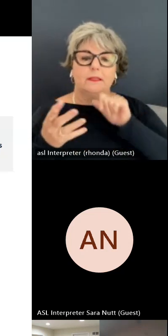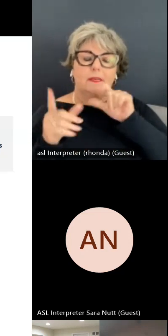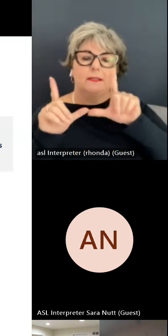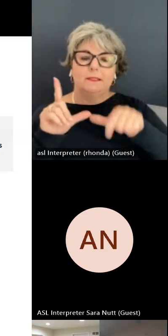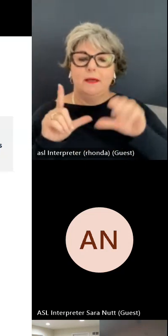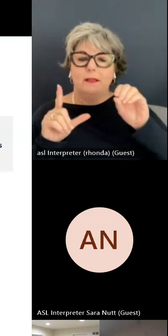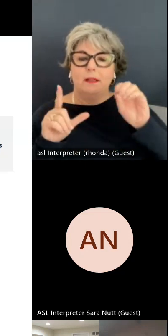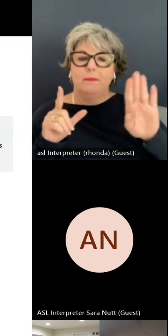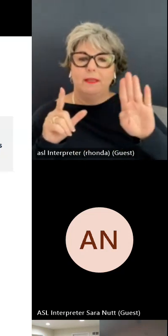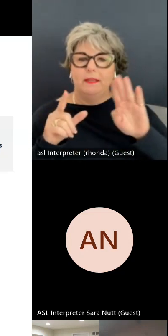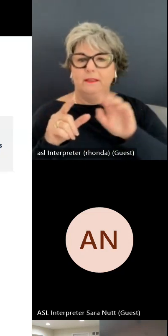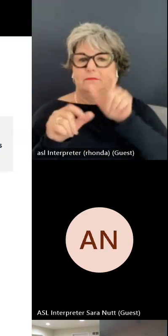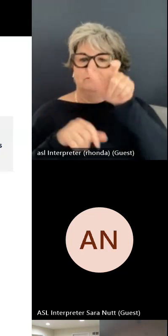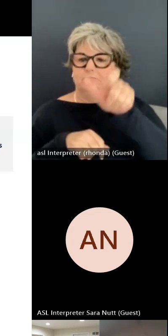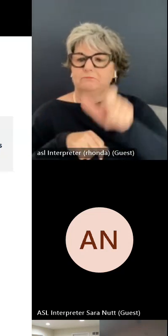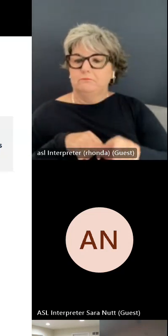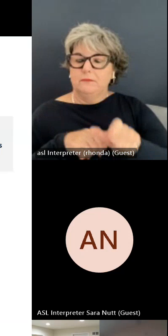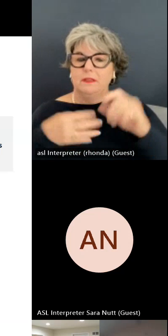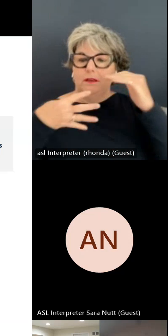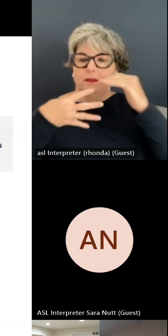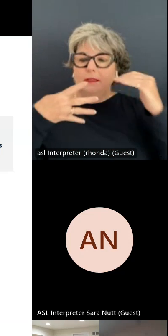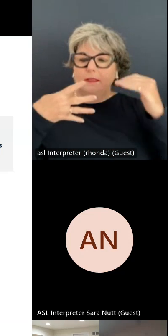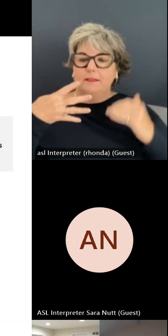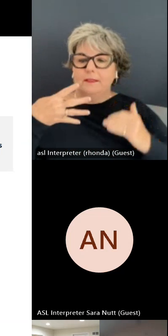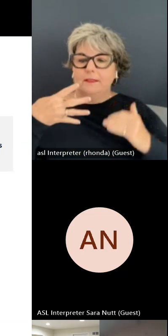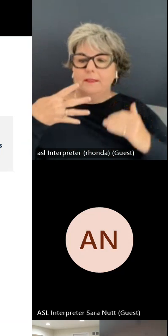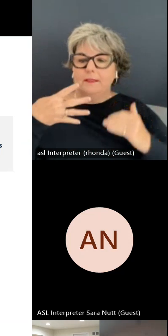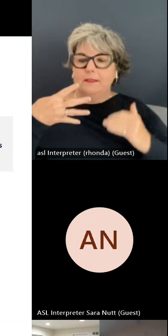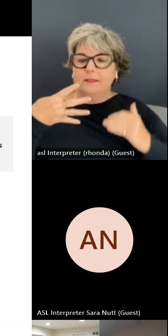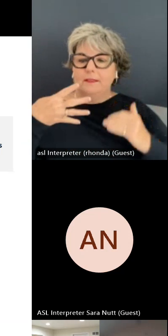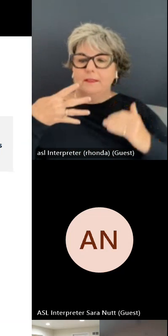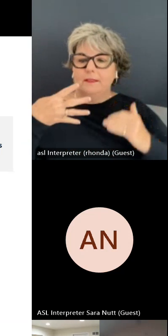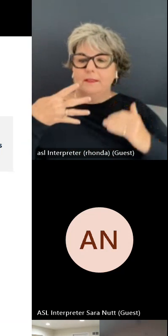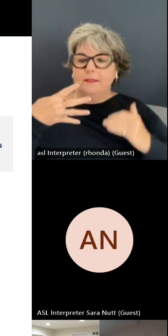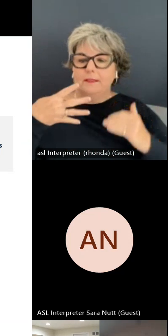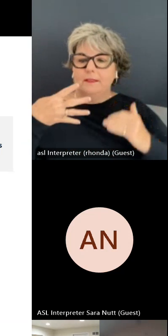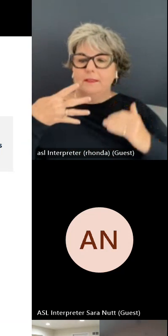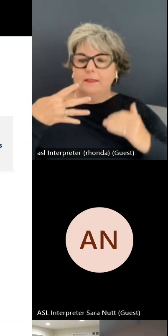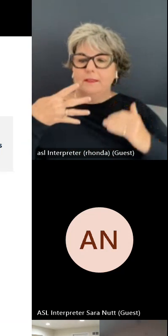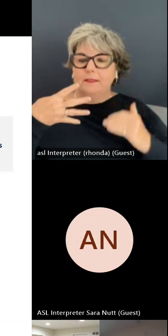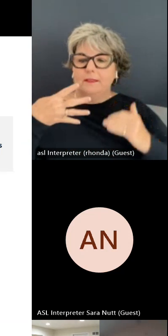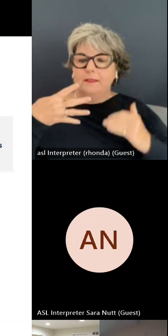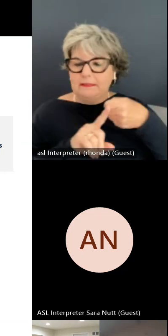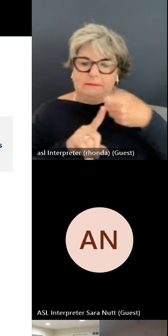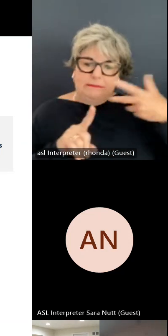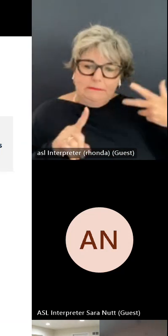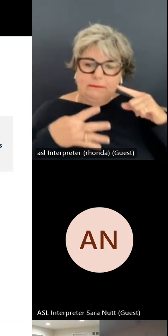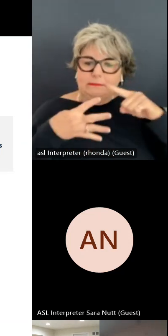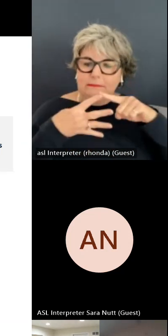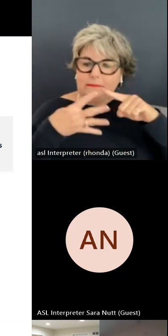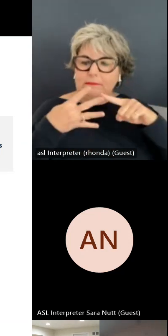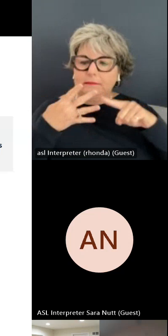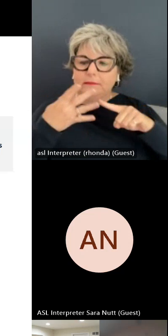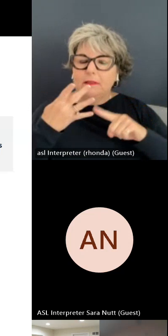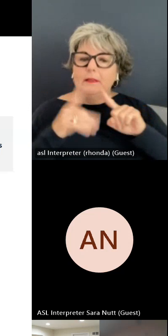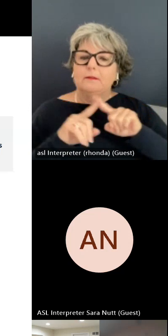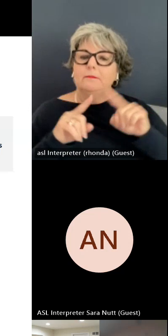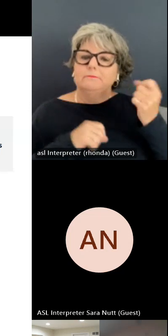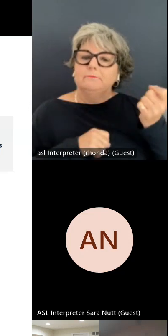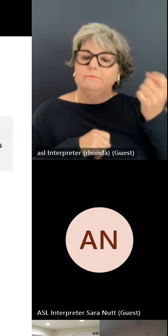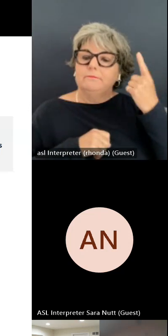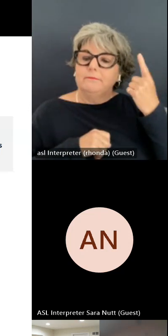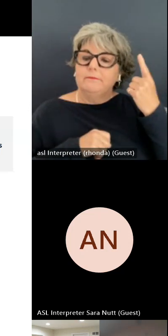balance. And again, each of these lines, we don't have time to go into too much detail with each of these lines, but the very